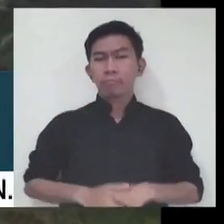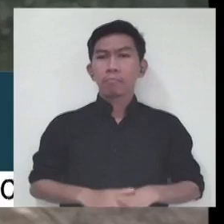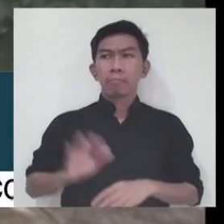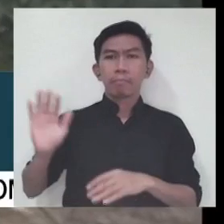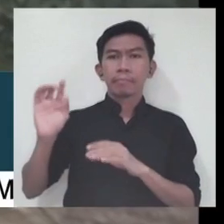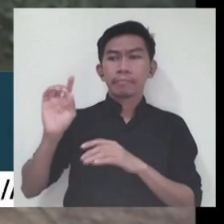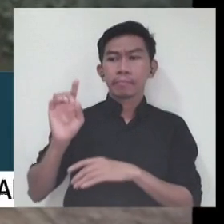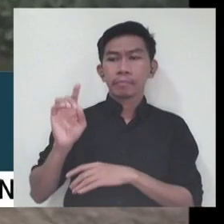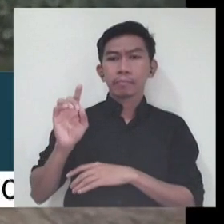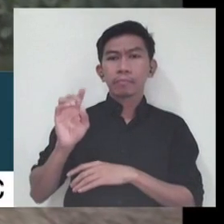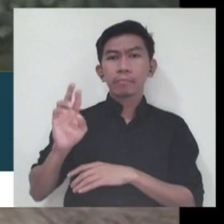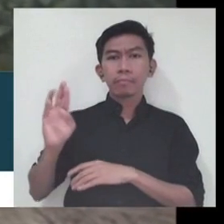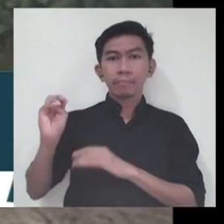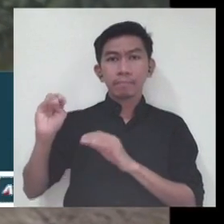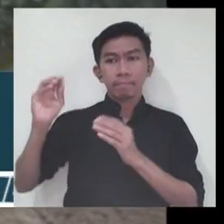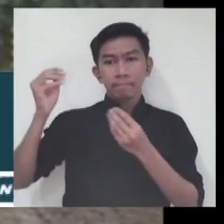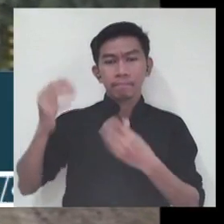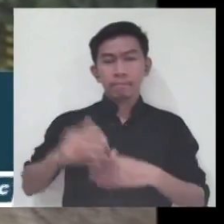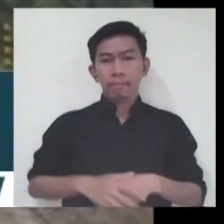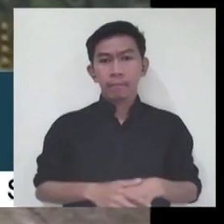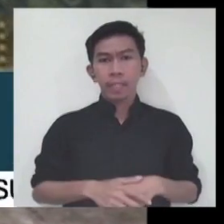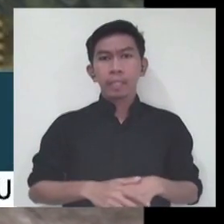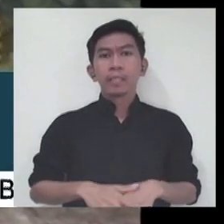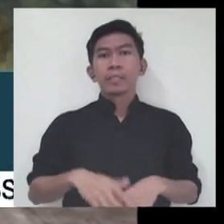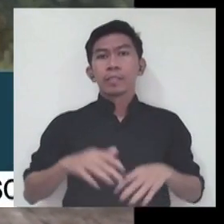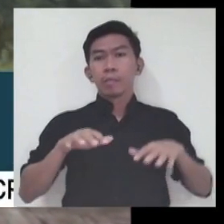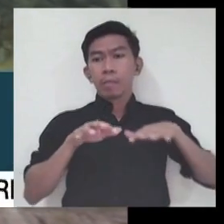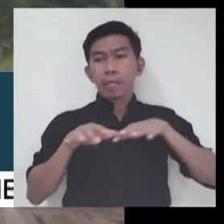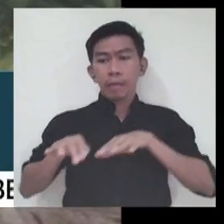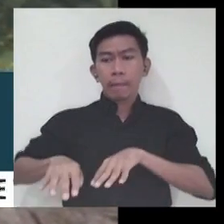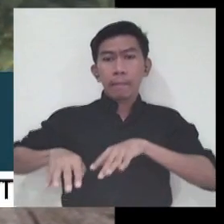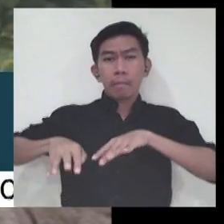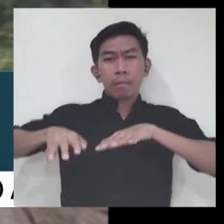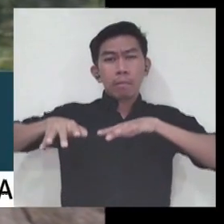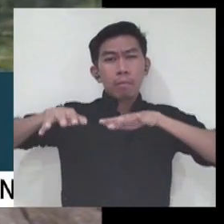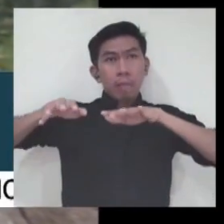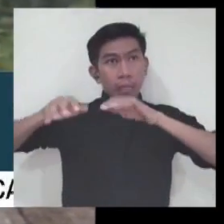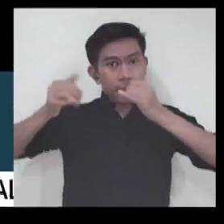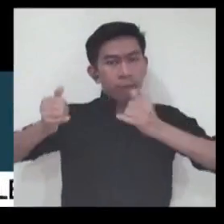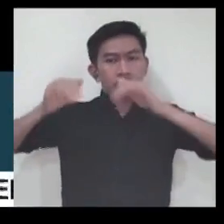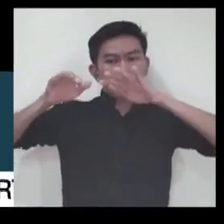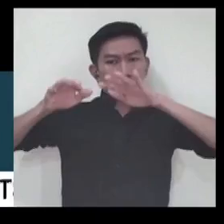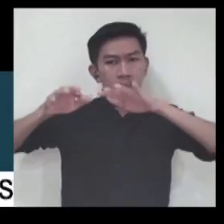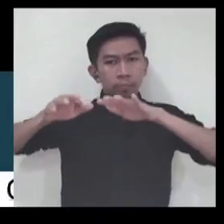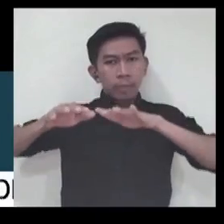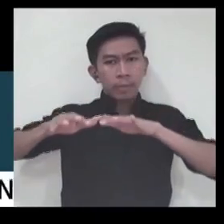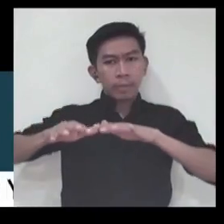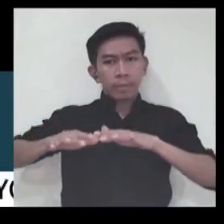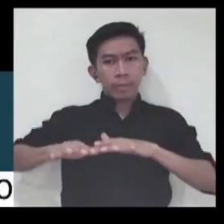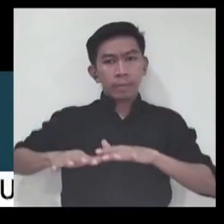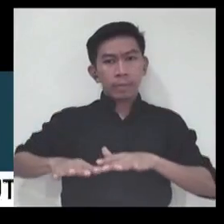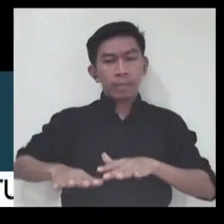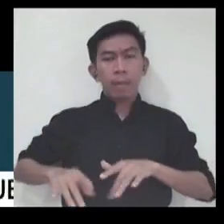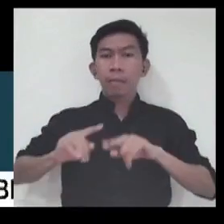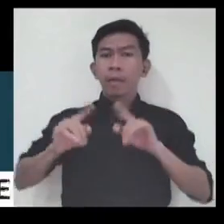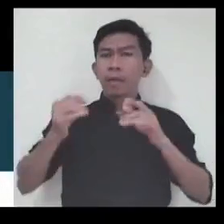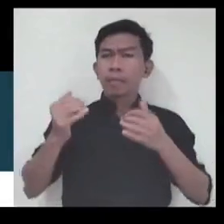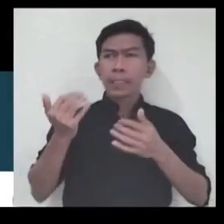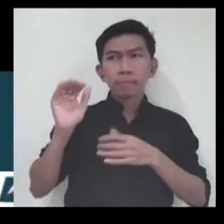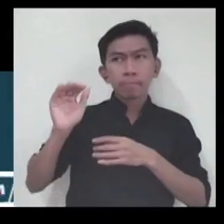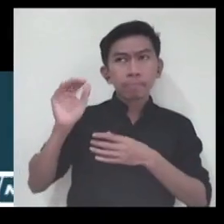The swollen rivers have also started subsiding, but we are still getting an update on the situation of the